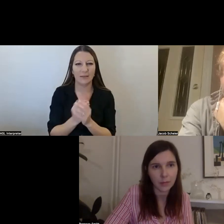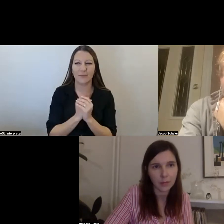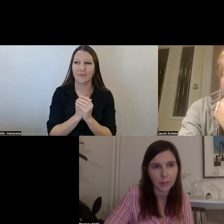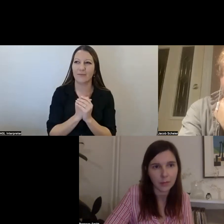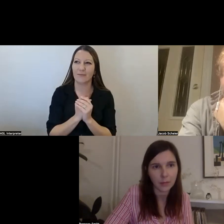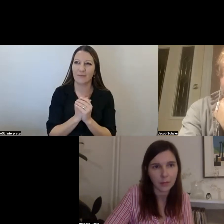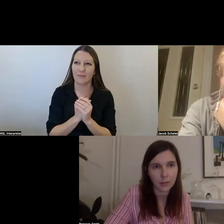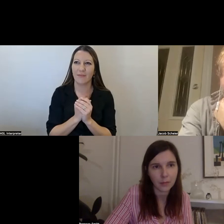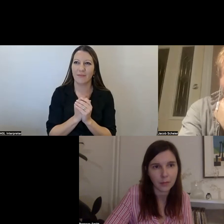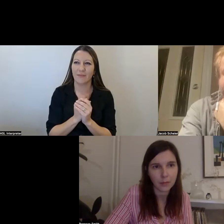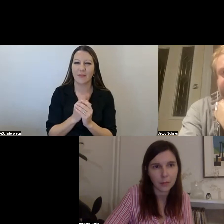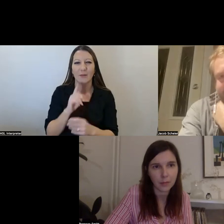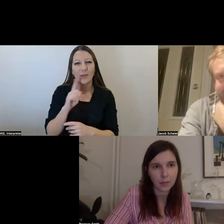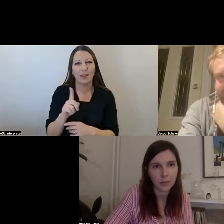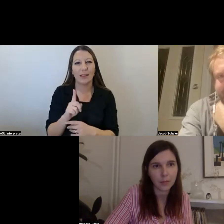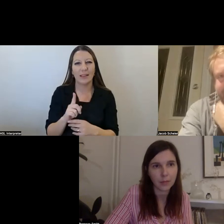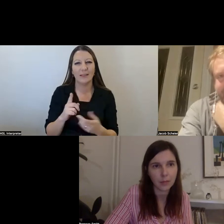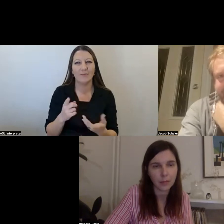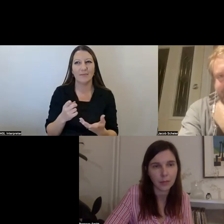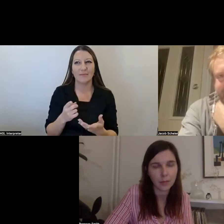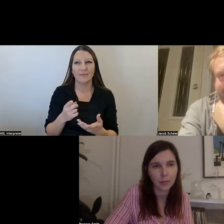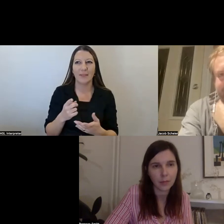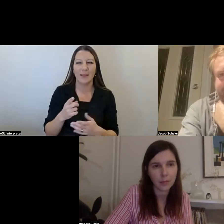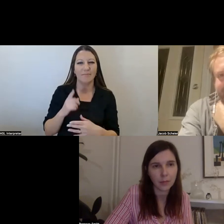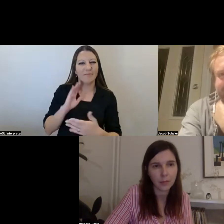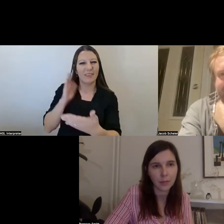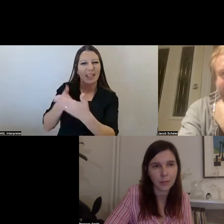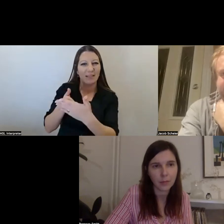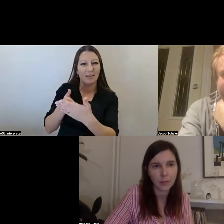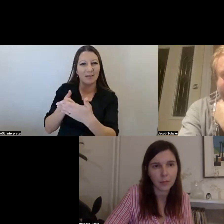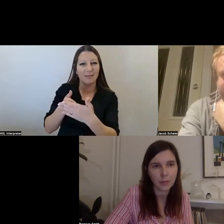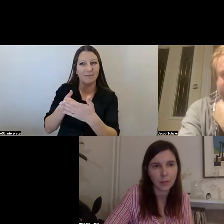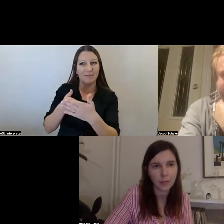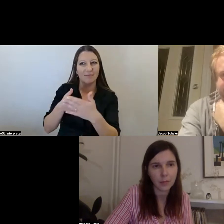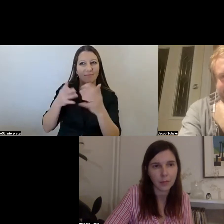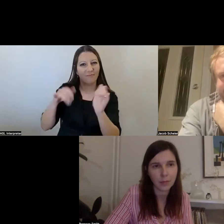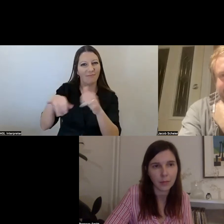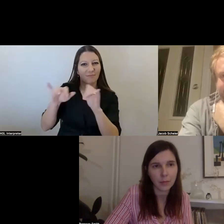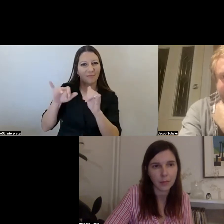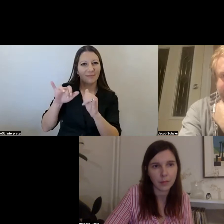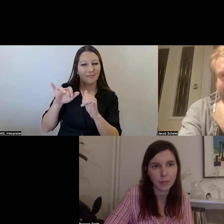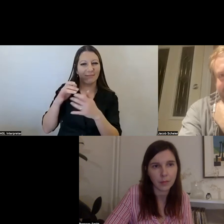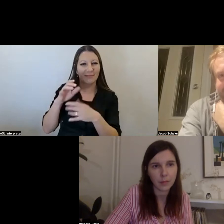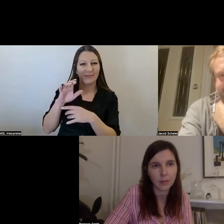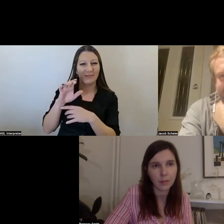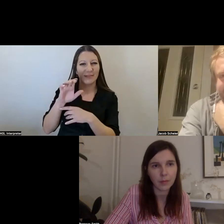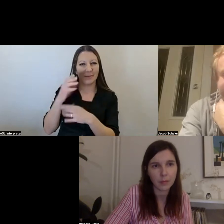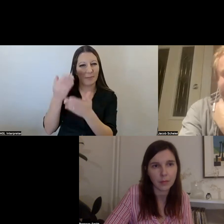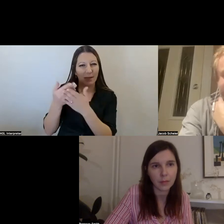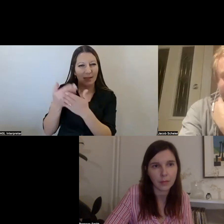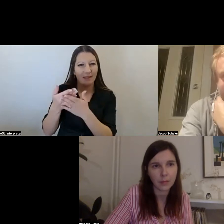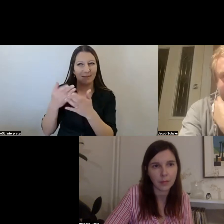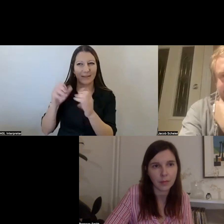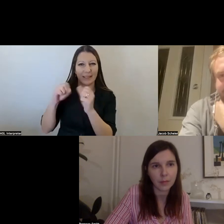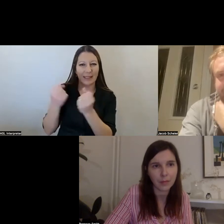rejection of capitalist norms. So in some ways, yes, it's being productive, but you're producing something that's not that's not